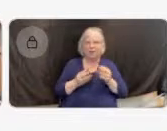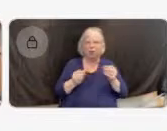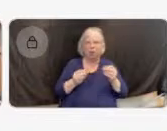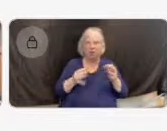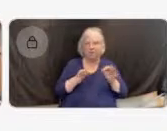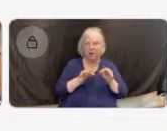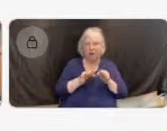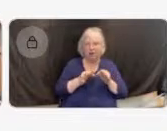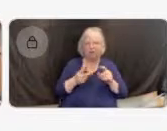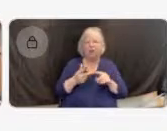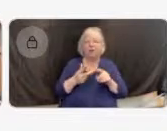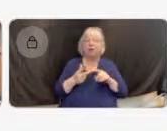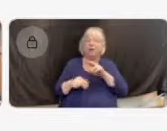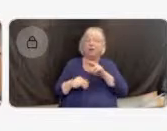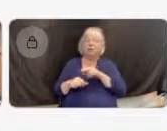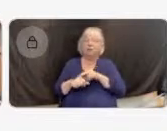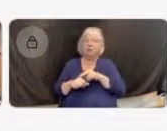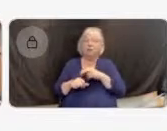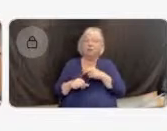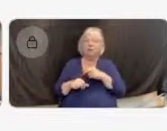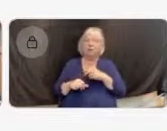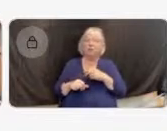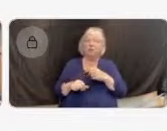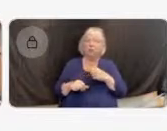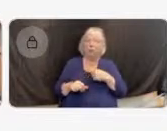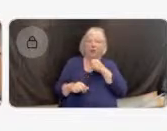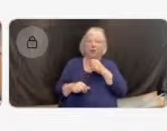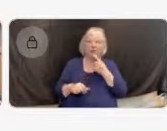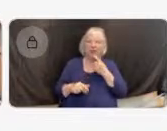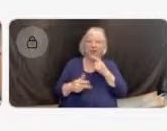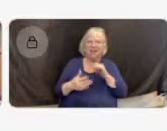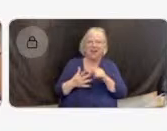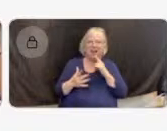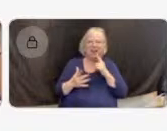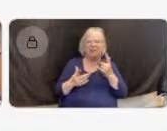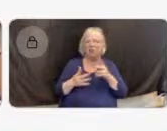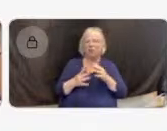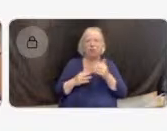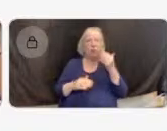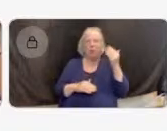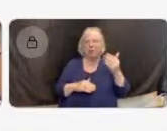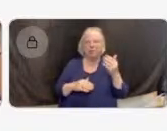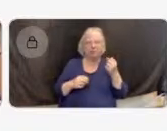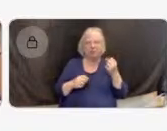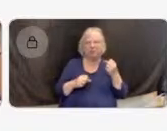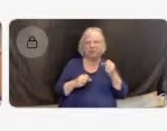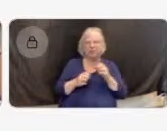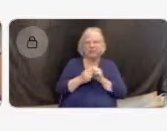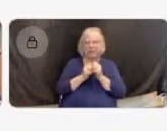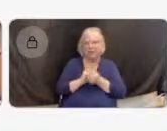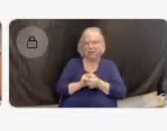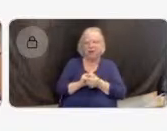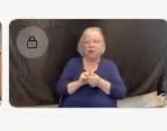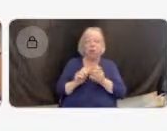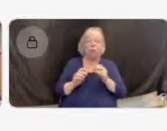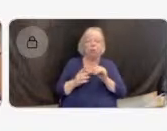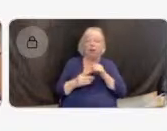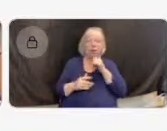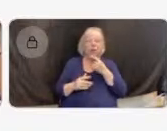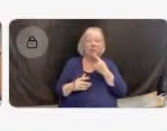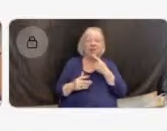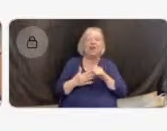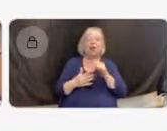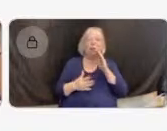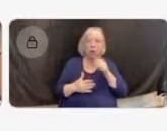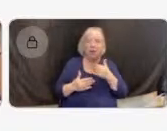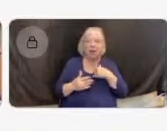values. And of course, we don't concede that that there is too much density or that it will have a negative impact, but that's not what this board is